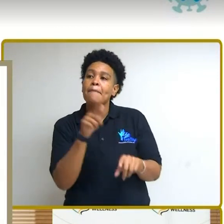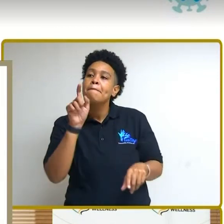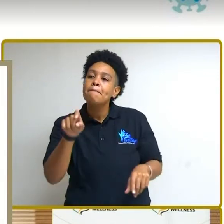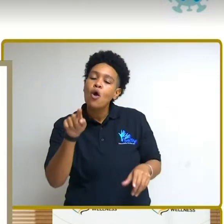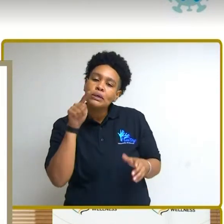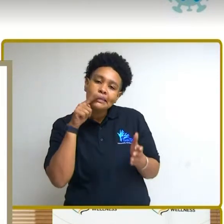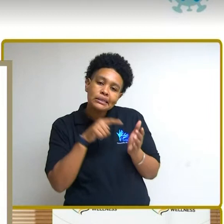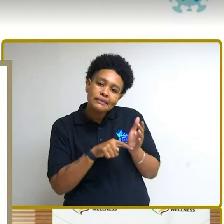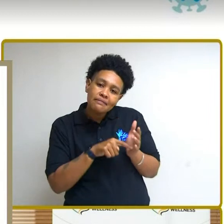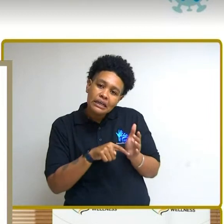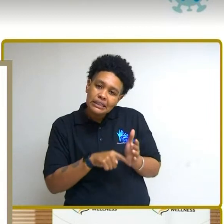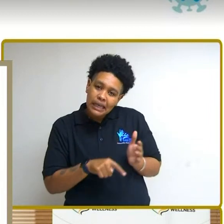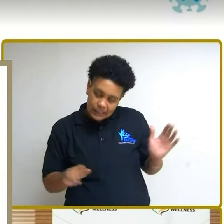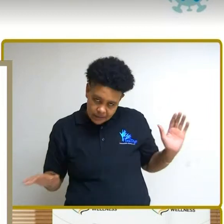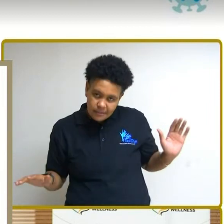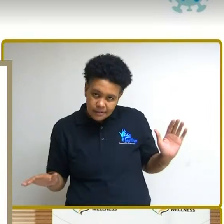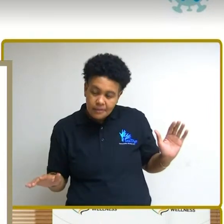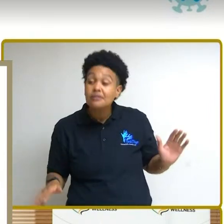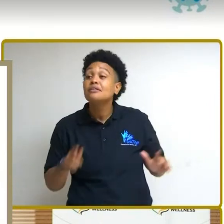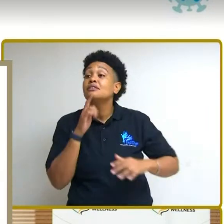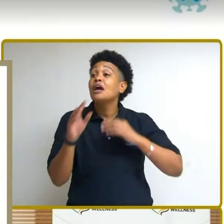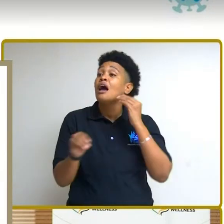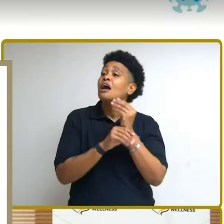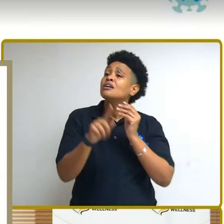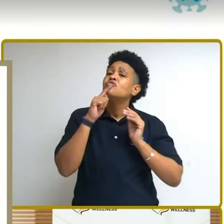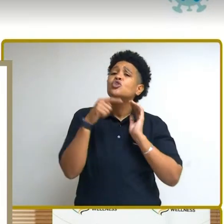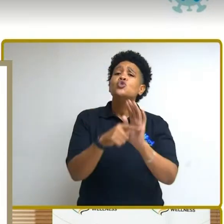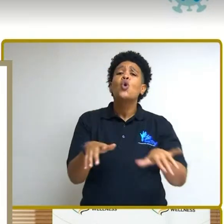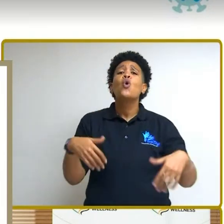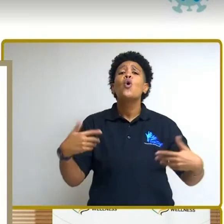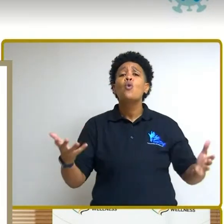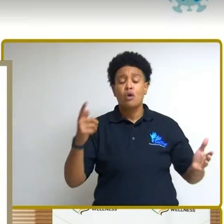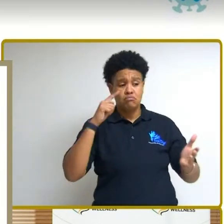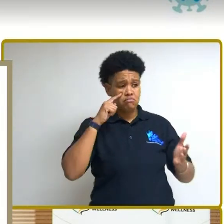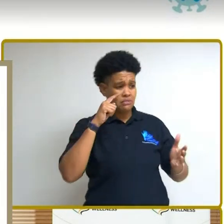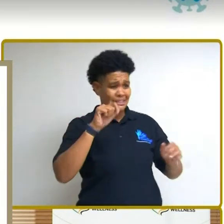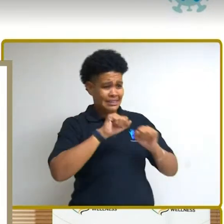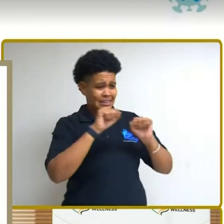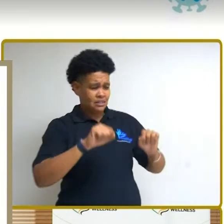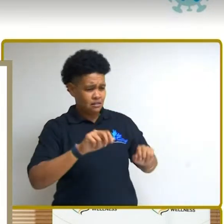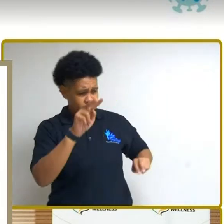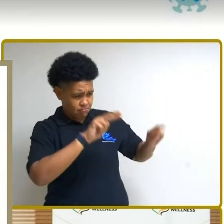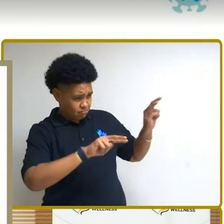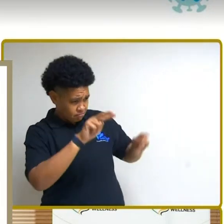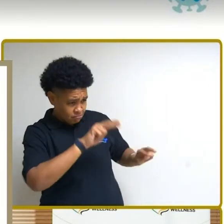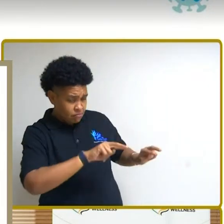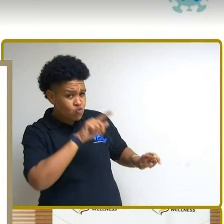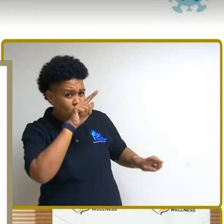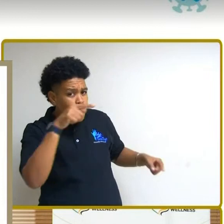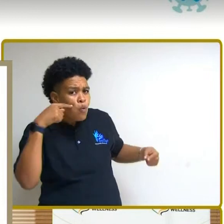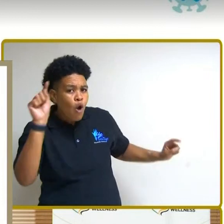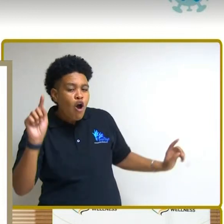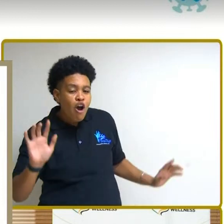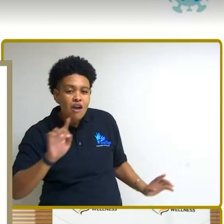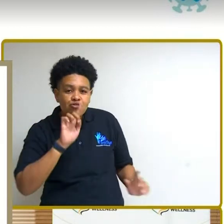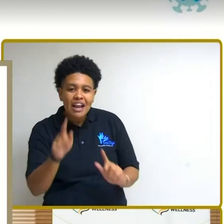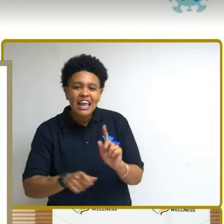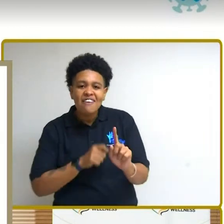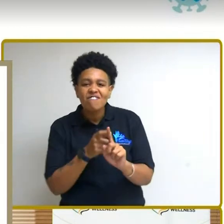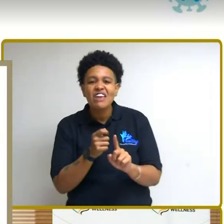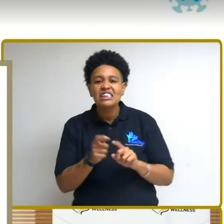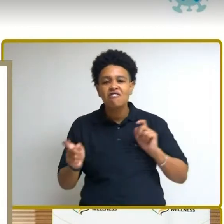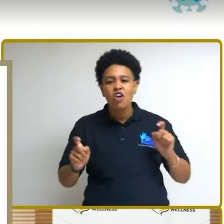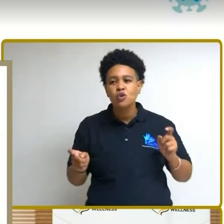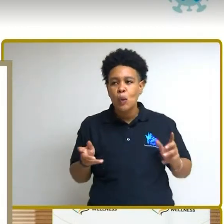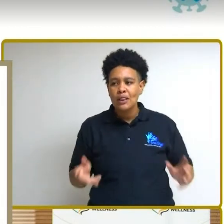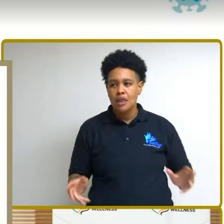must be investigated. It also shows that the surveillance system is working and that effective controls